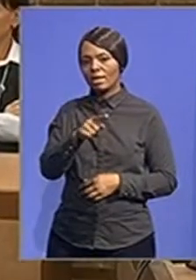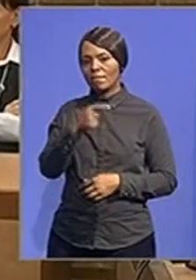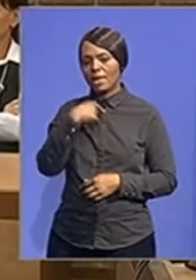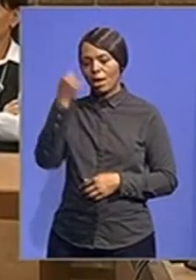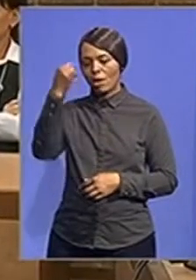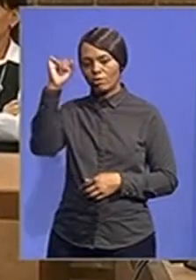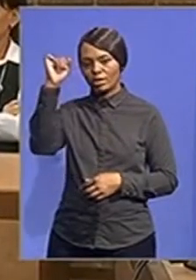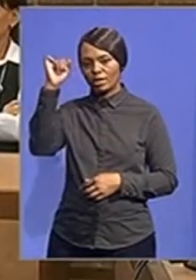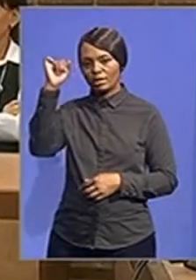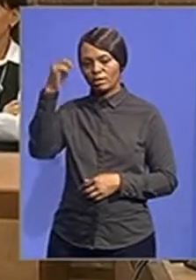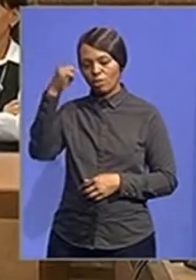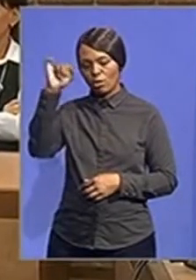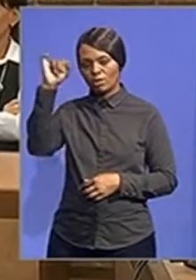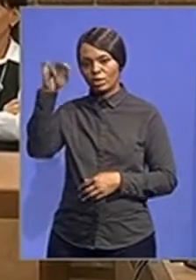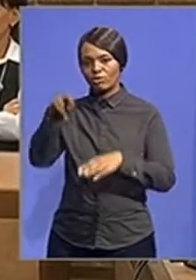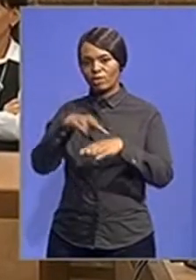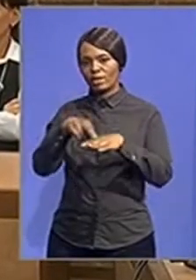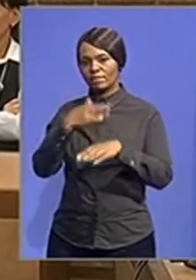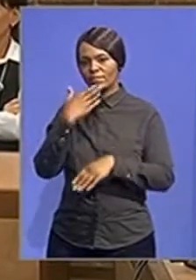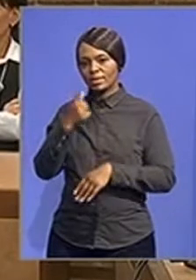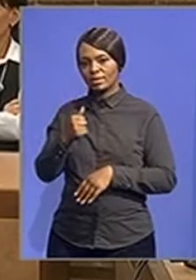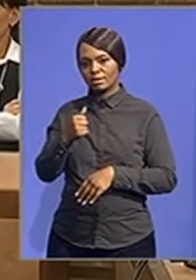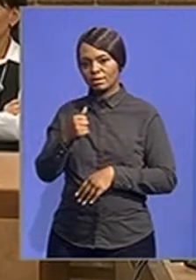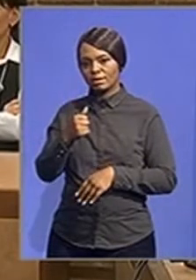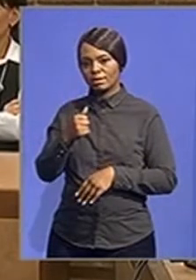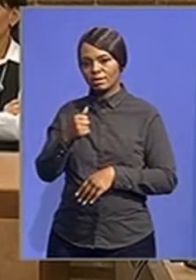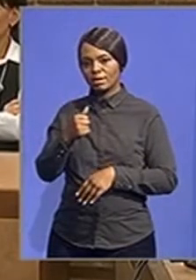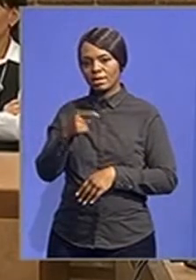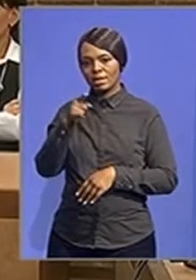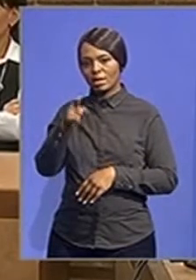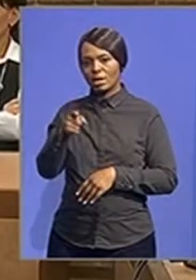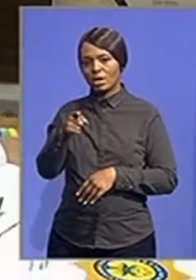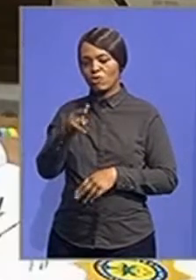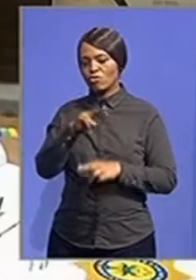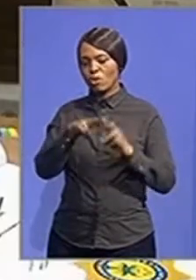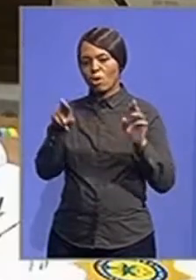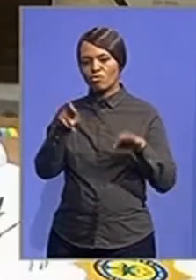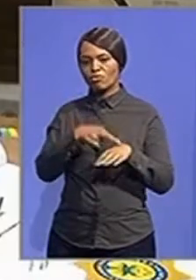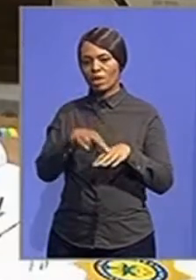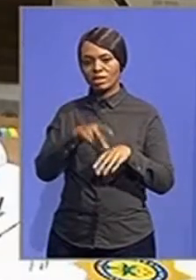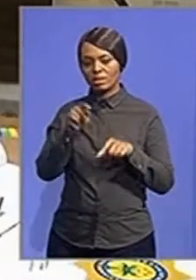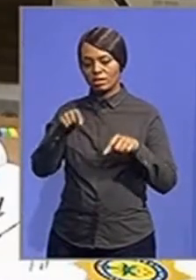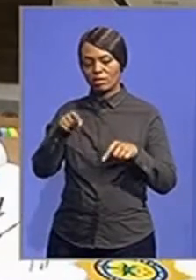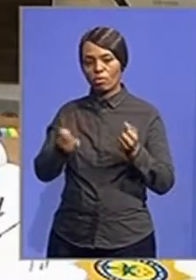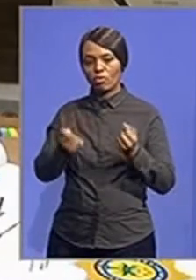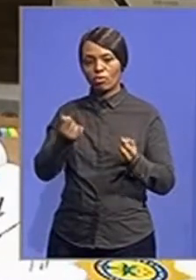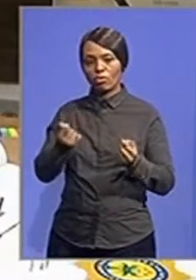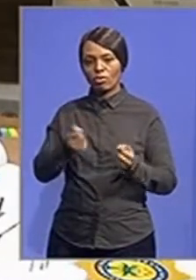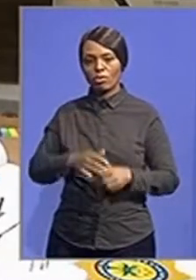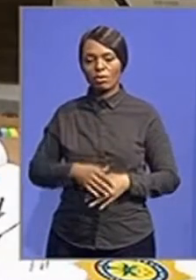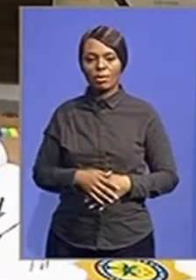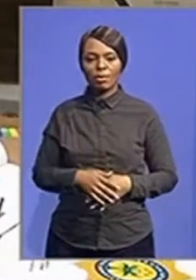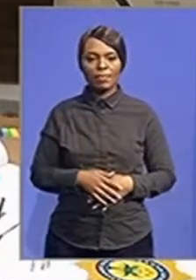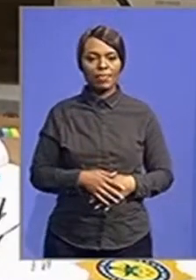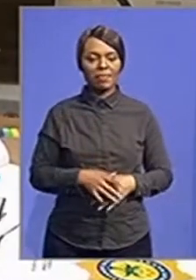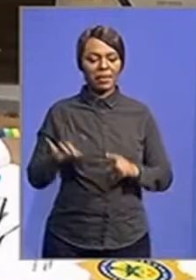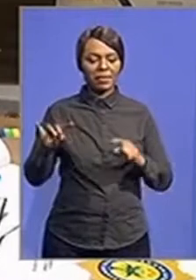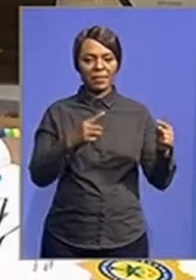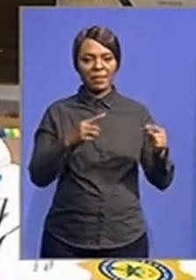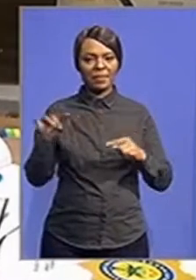that I'm called a racist. And there's absolutely no racial connotation. Le fa bosekisi bo ne bo le kgatlhanong le